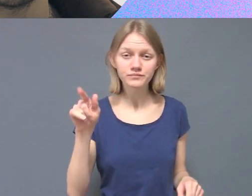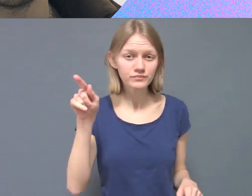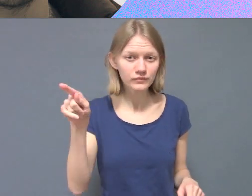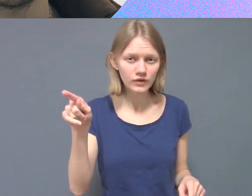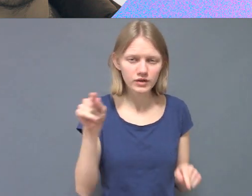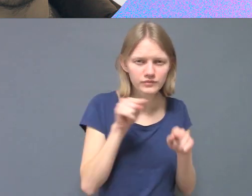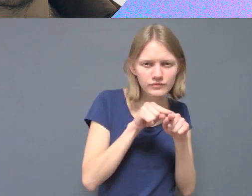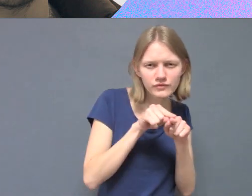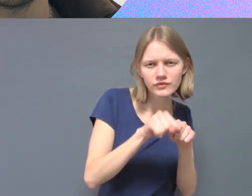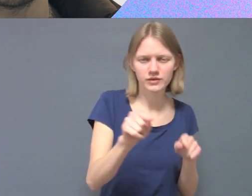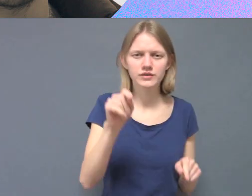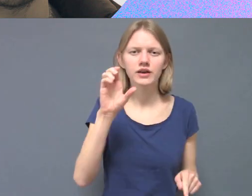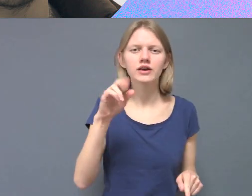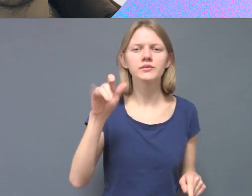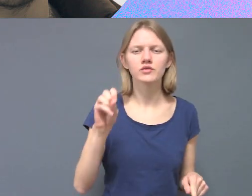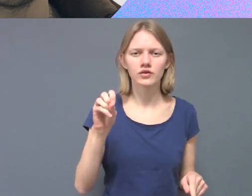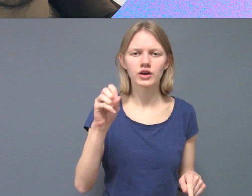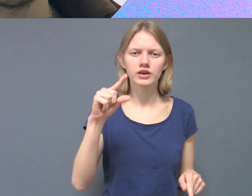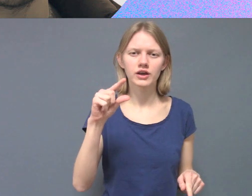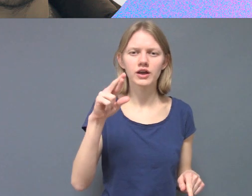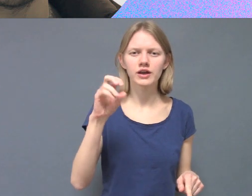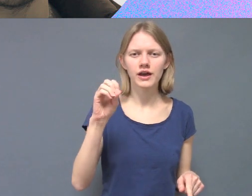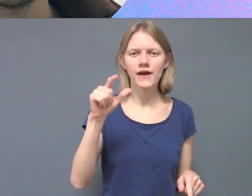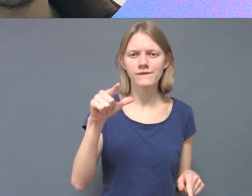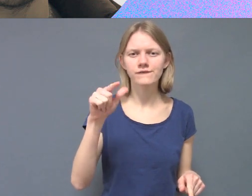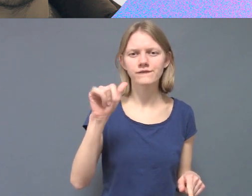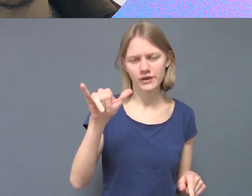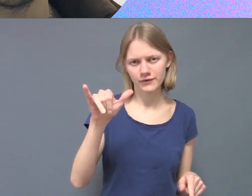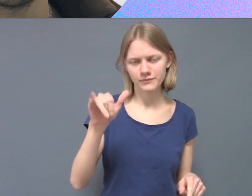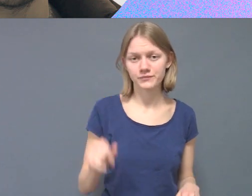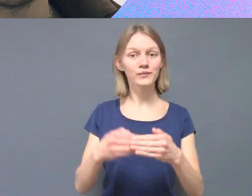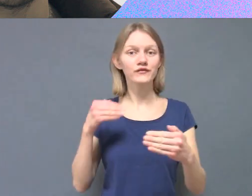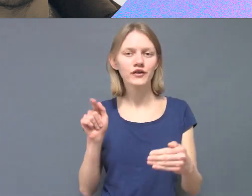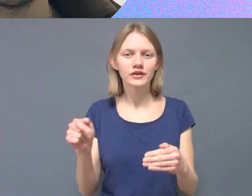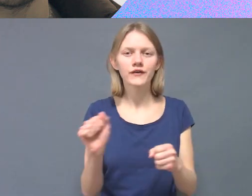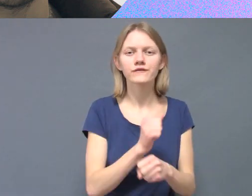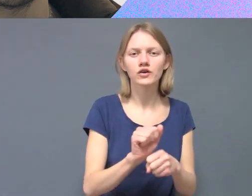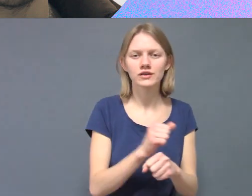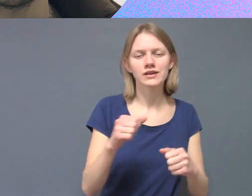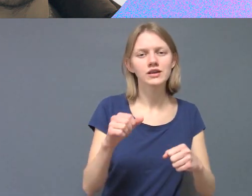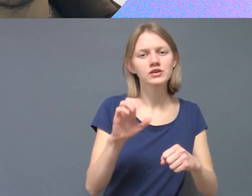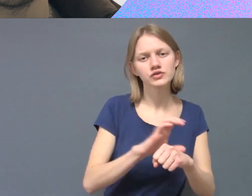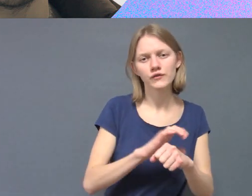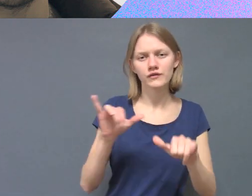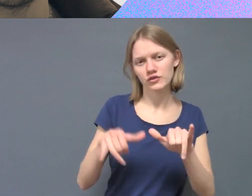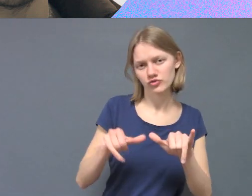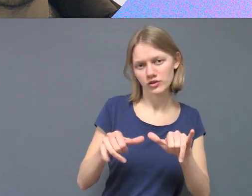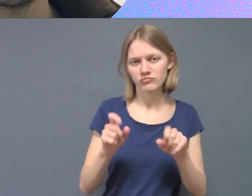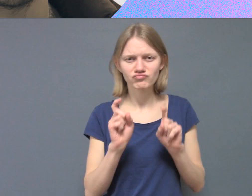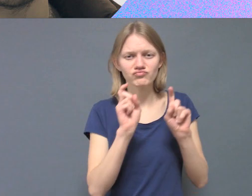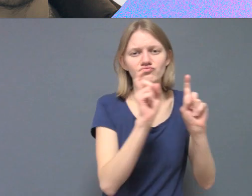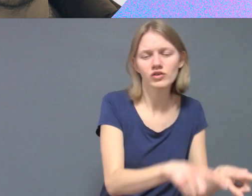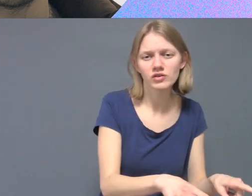from UC Berkeley, specializing in cryptography. Prior to that, he worked as a software engineer at the trading